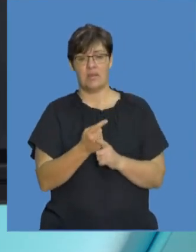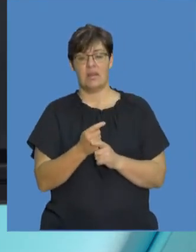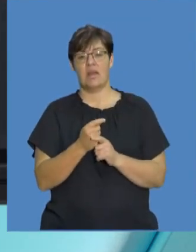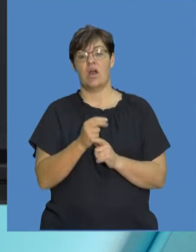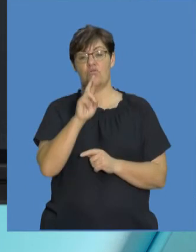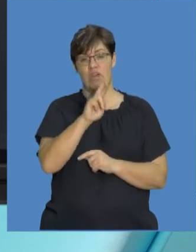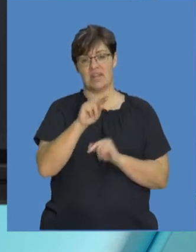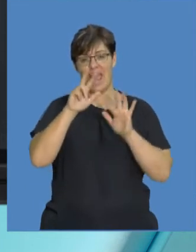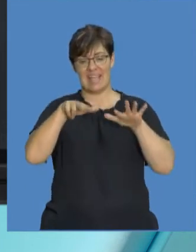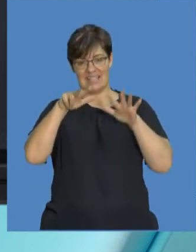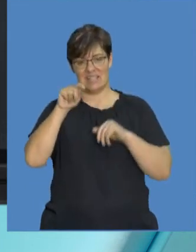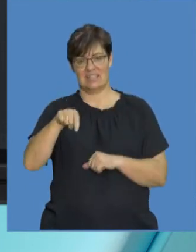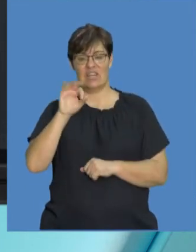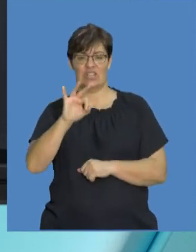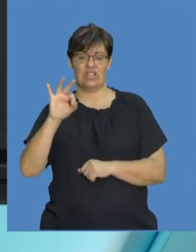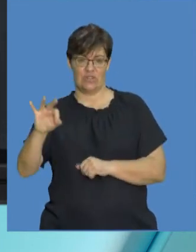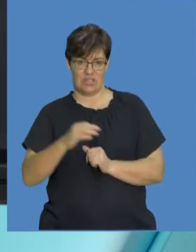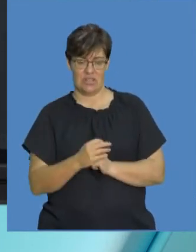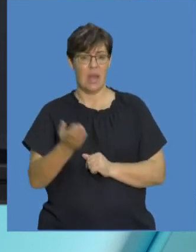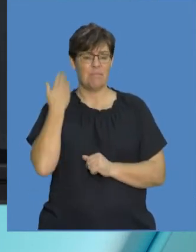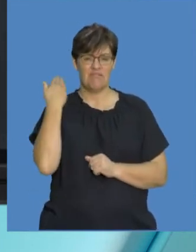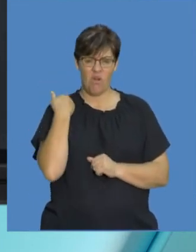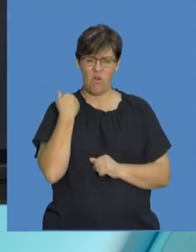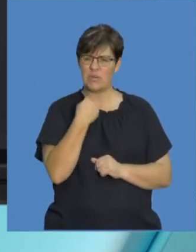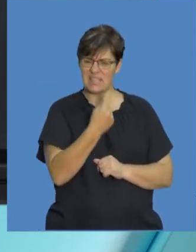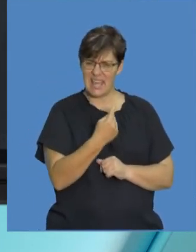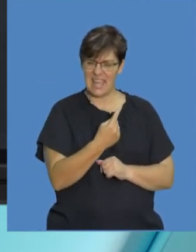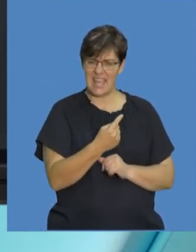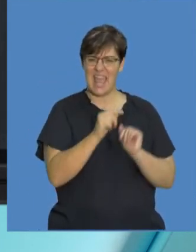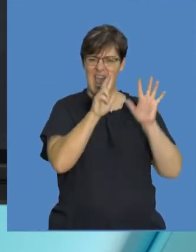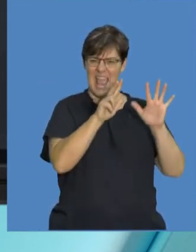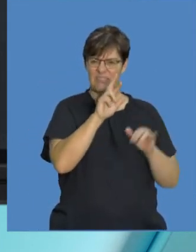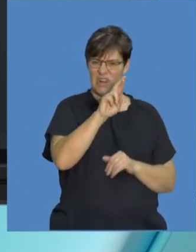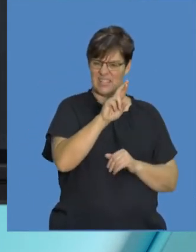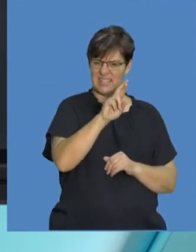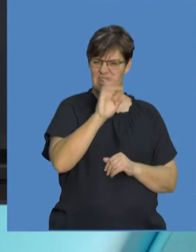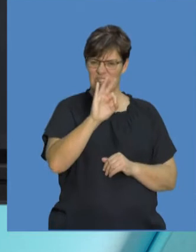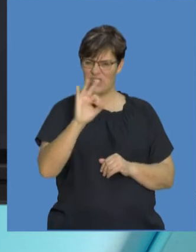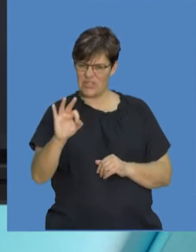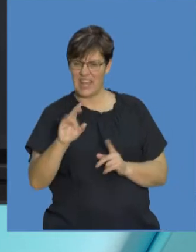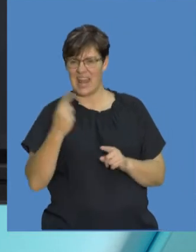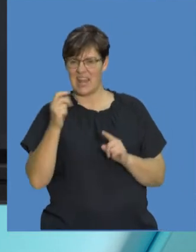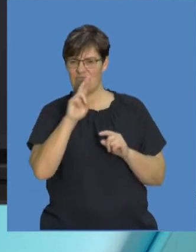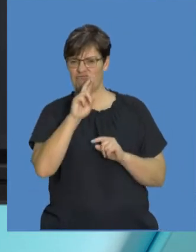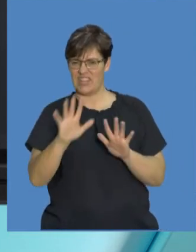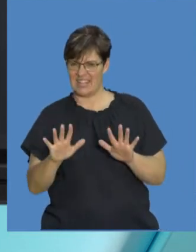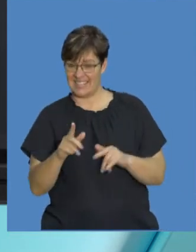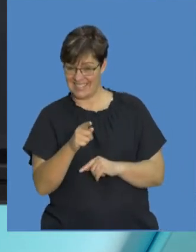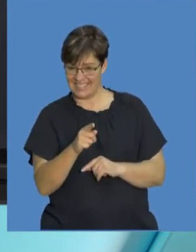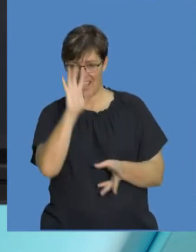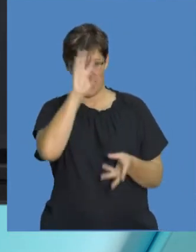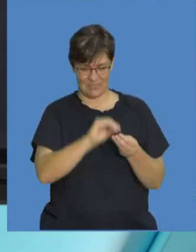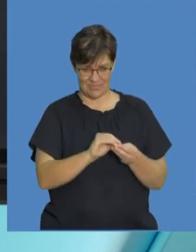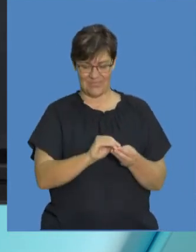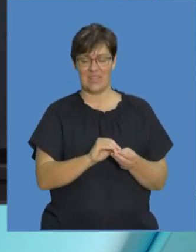of 18 Rand and 33 cents. If you recall the previous two calculations, the one was 8 Rand 33 and the other was 10 Rand.